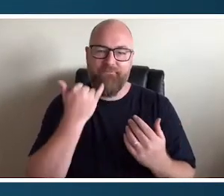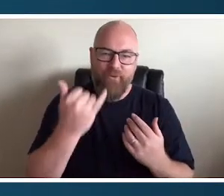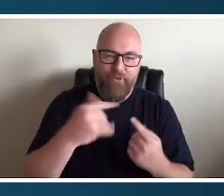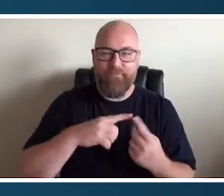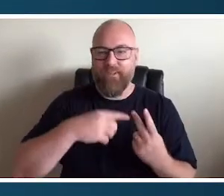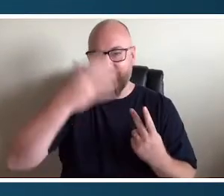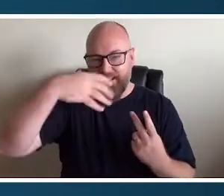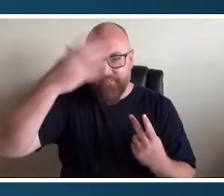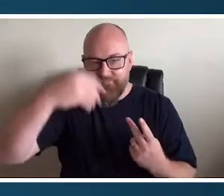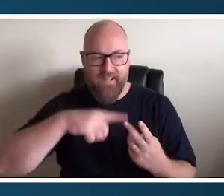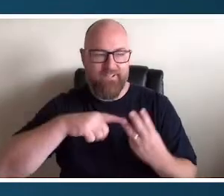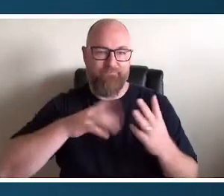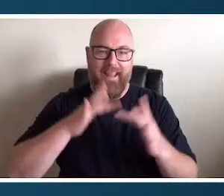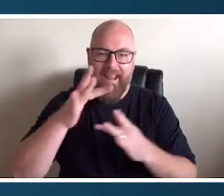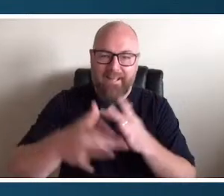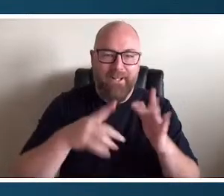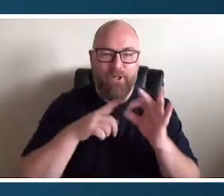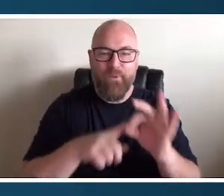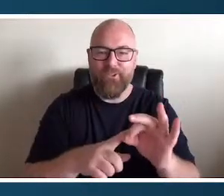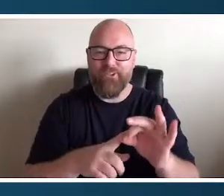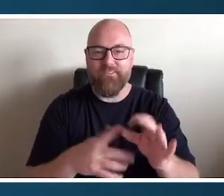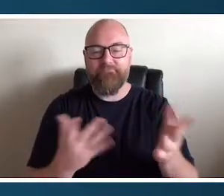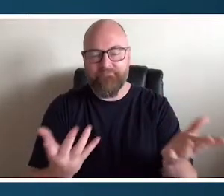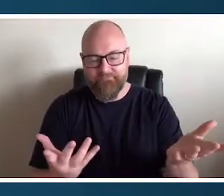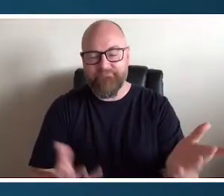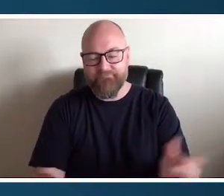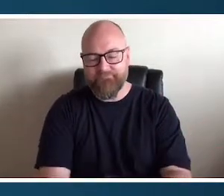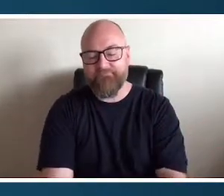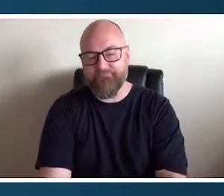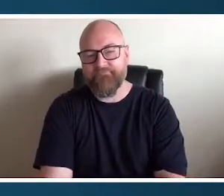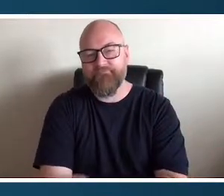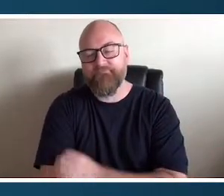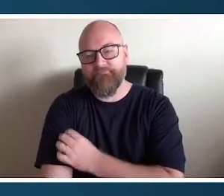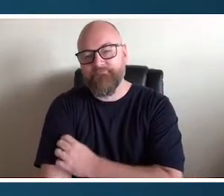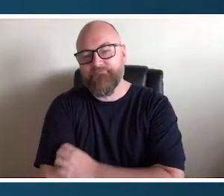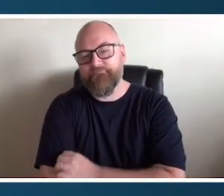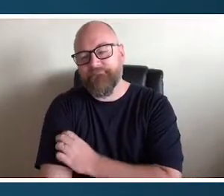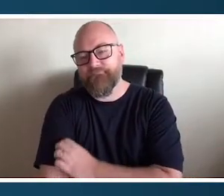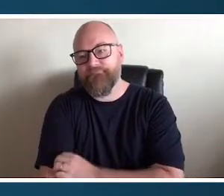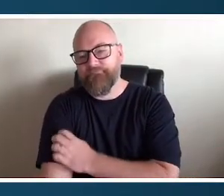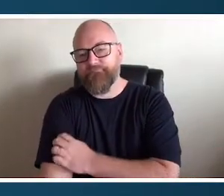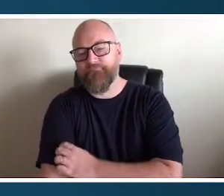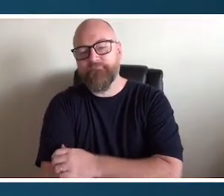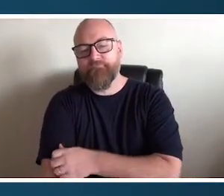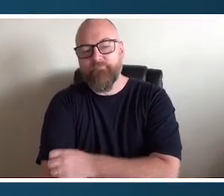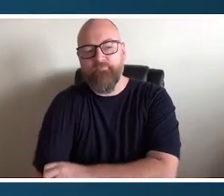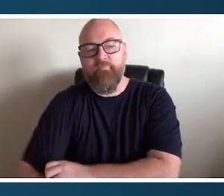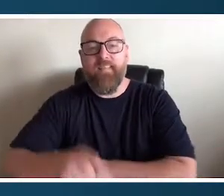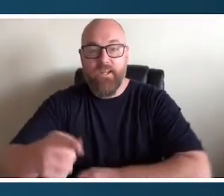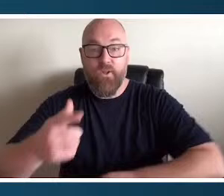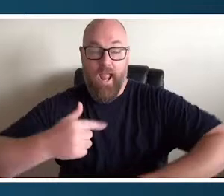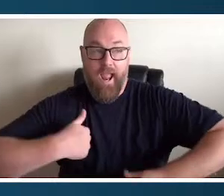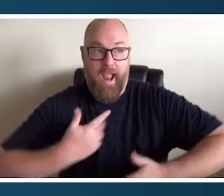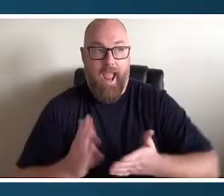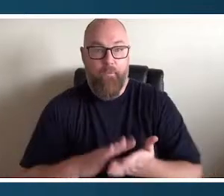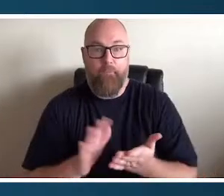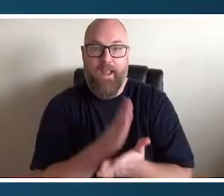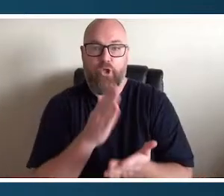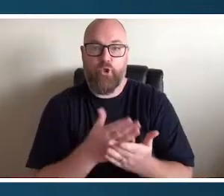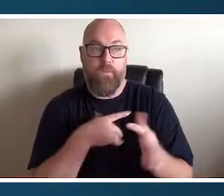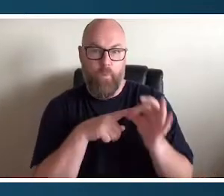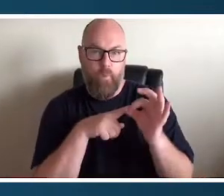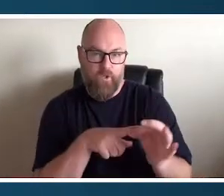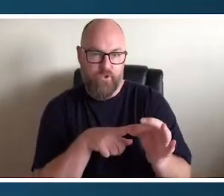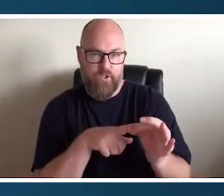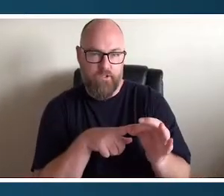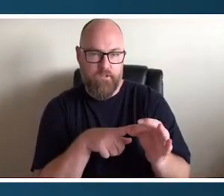internet-based, and that is the sort of issue we had to address by making sure the questions are worded carefully so that it does not make